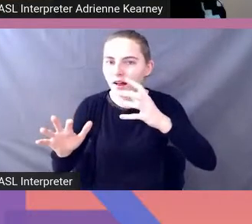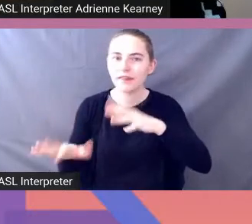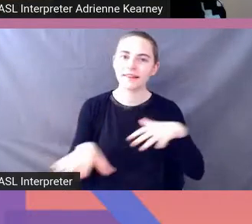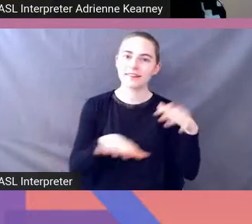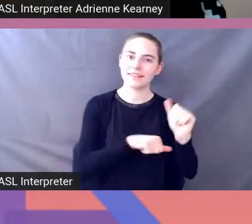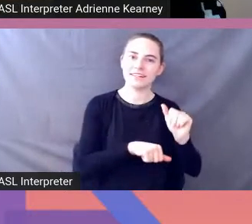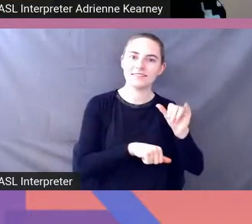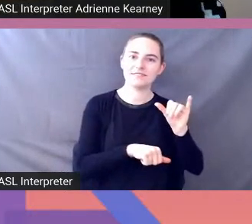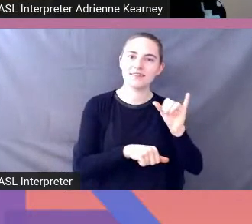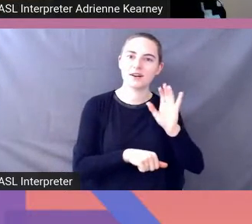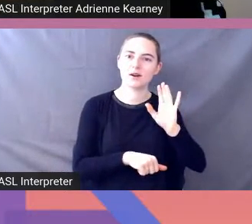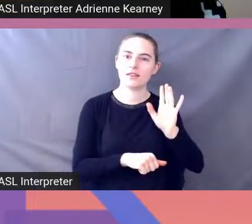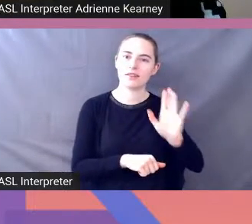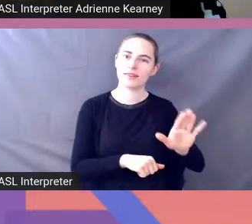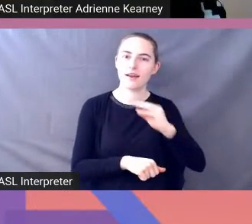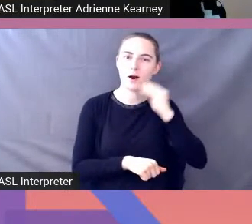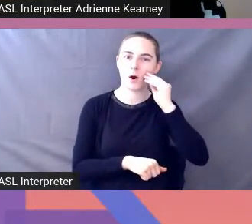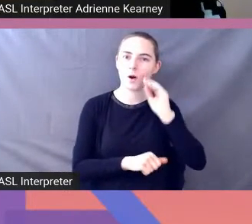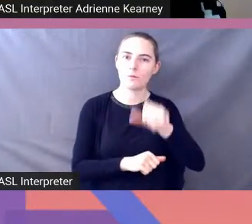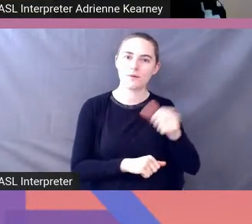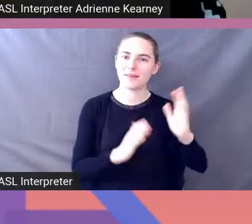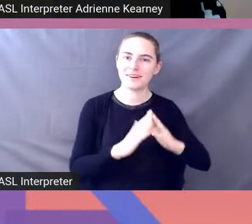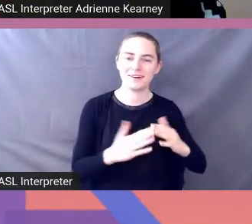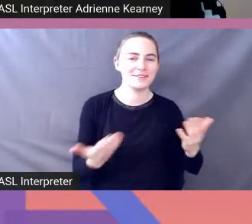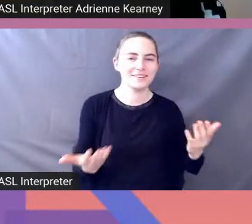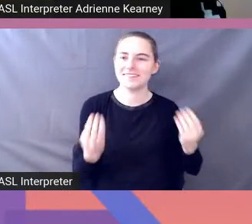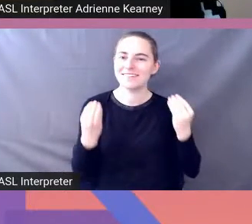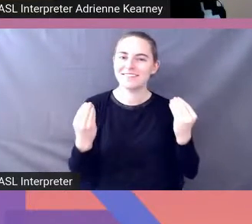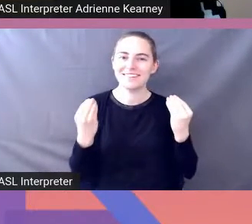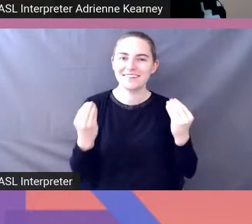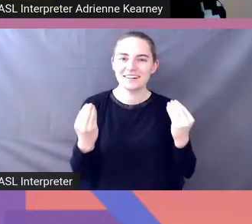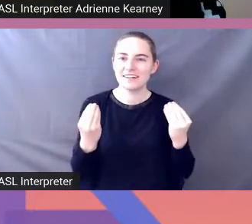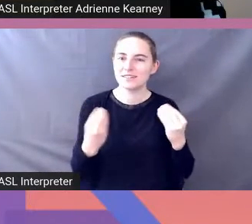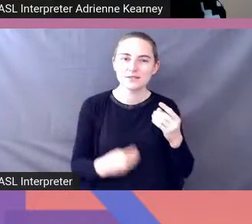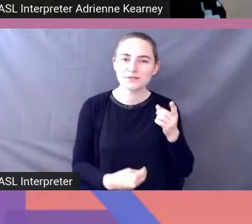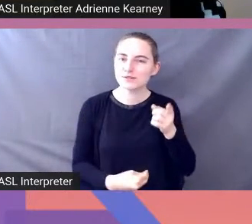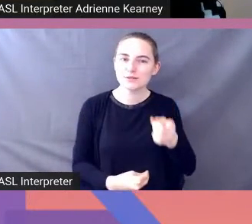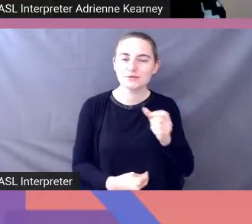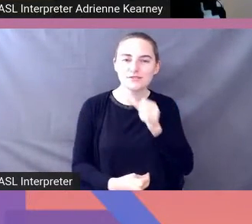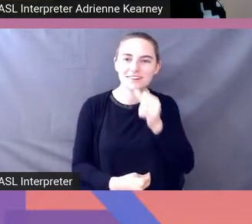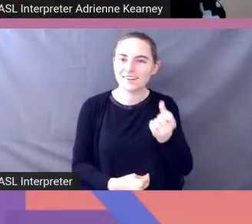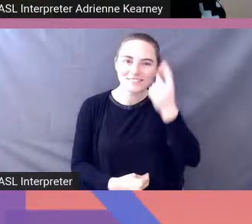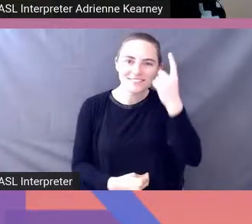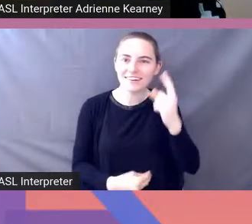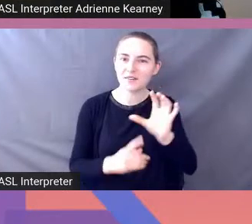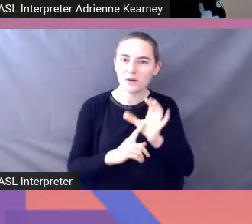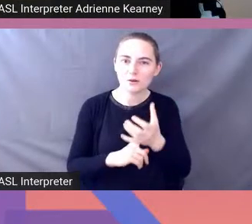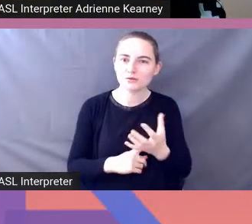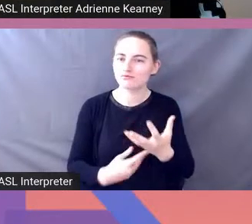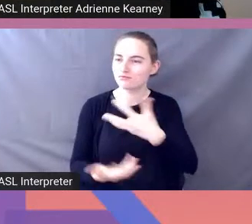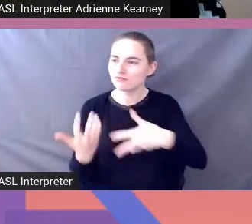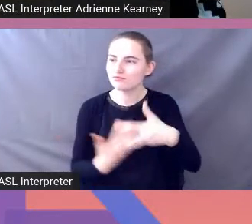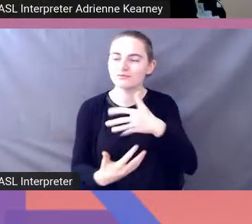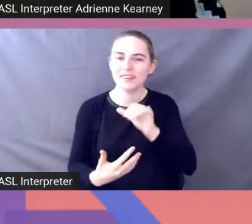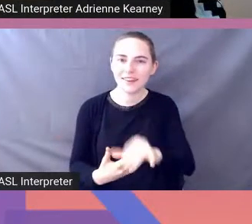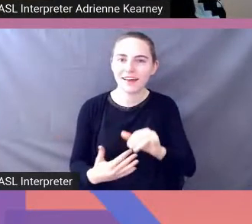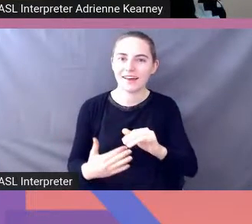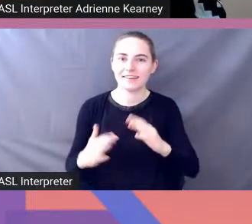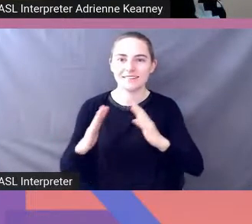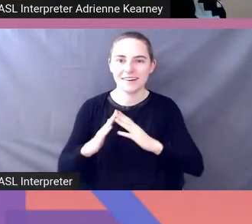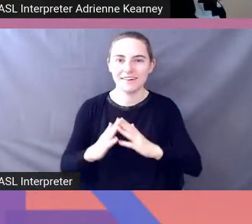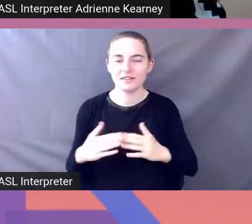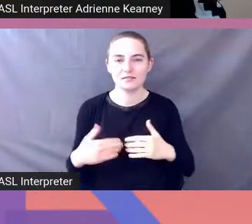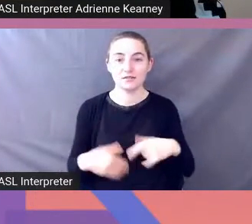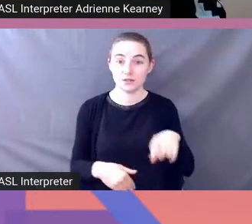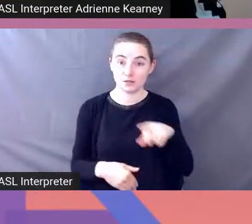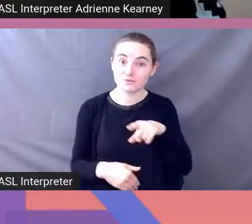neighborhood. So you don't understand how to navigate or, mingle with the people in the neighborhood. You are afraid of the